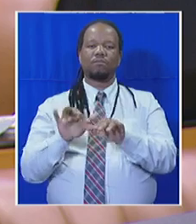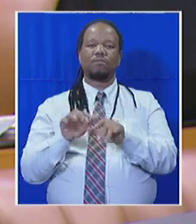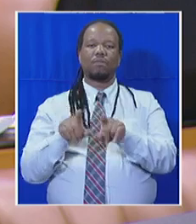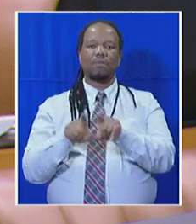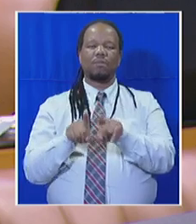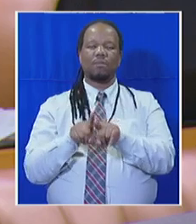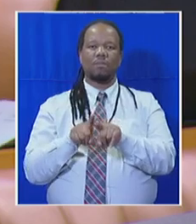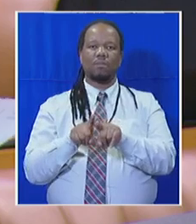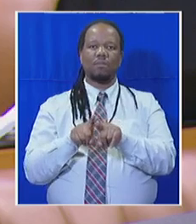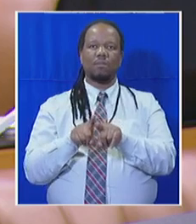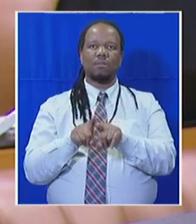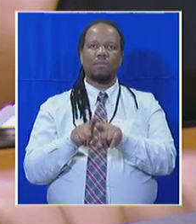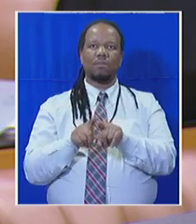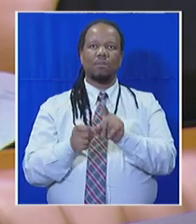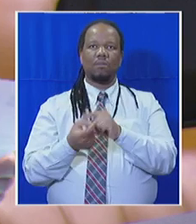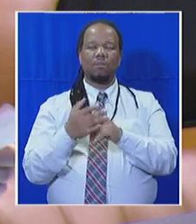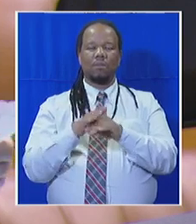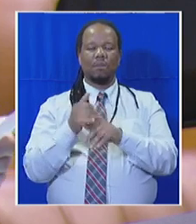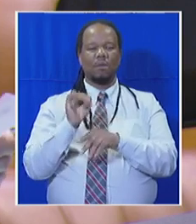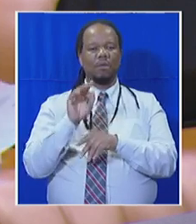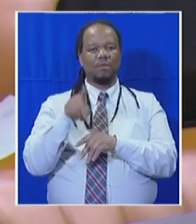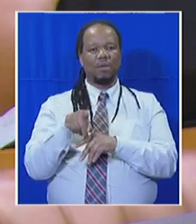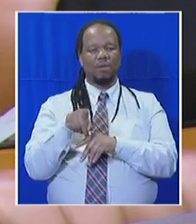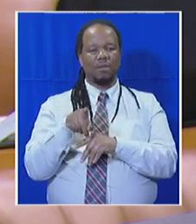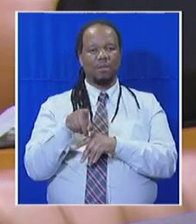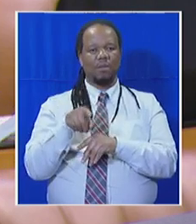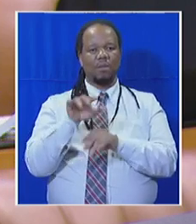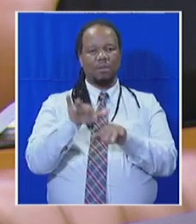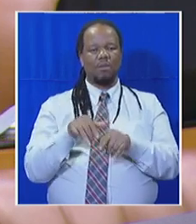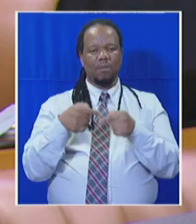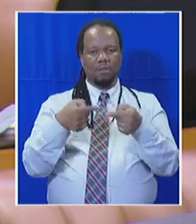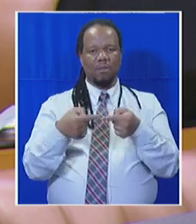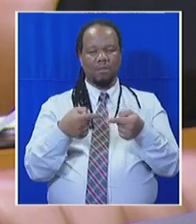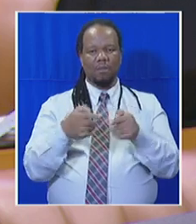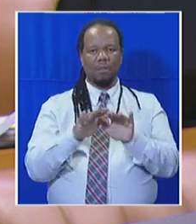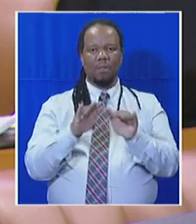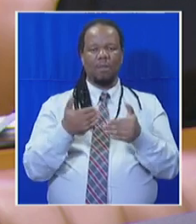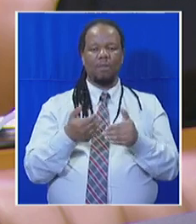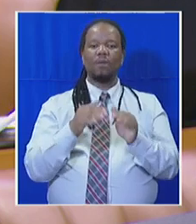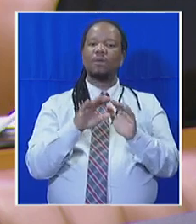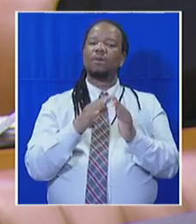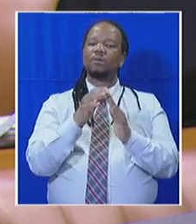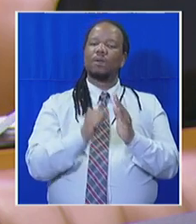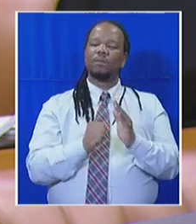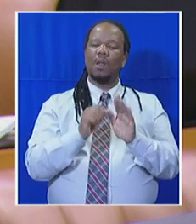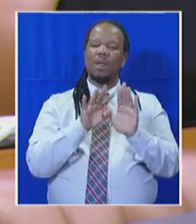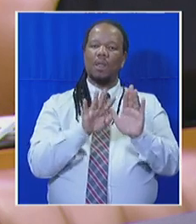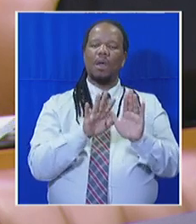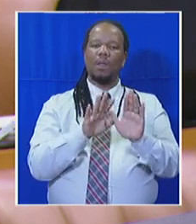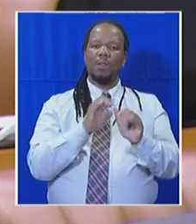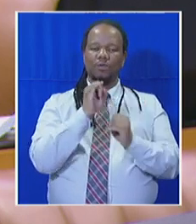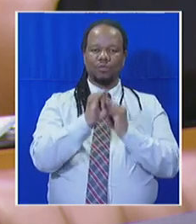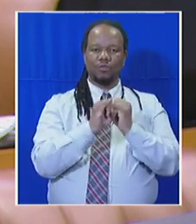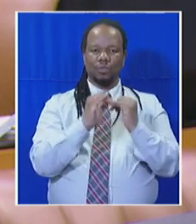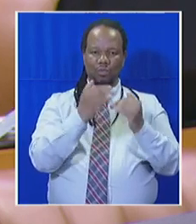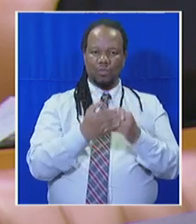move on behalf of the IFP that this House debates defending South Africa's Chapter 9 institutions for the sake of